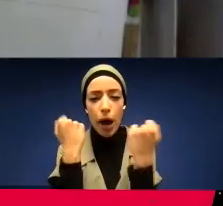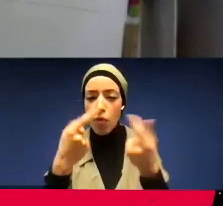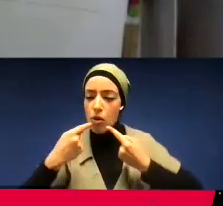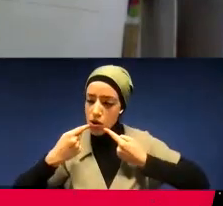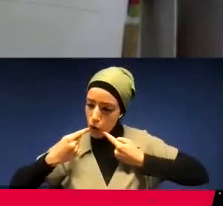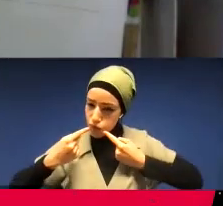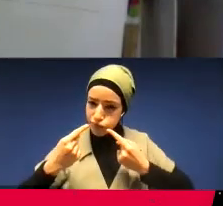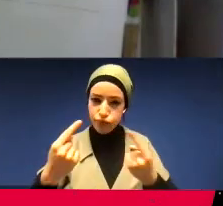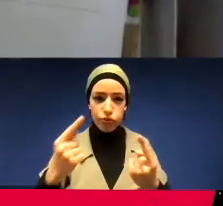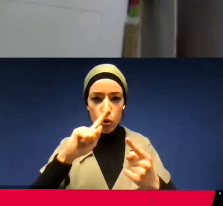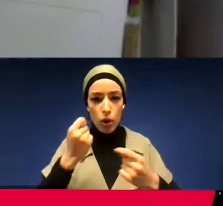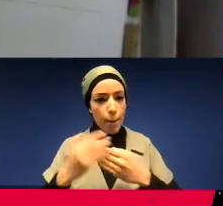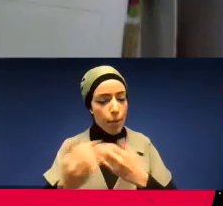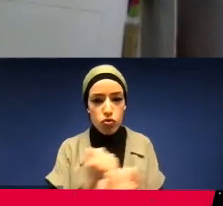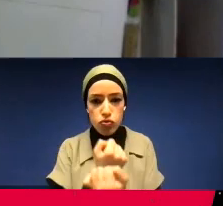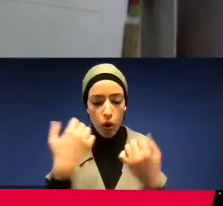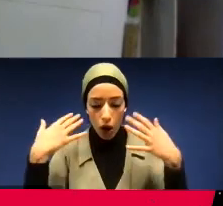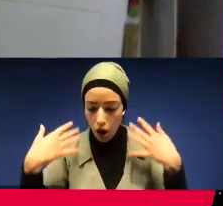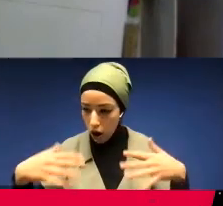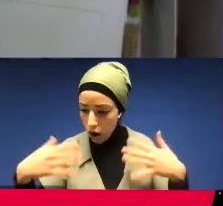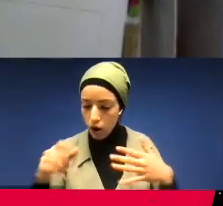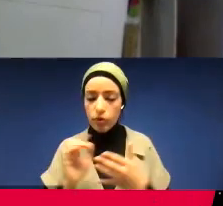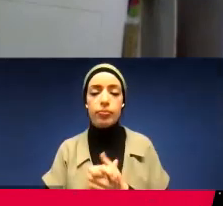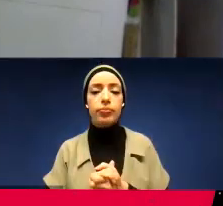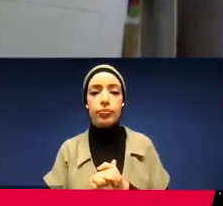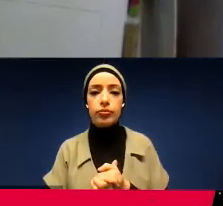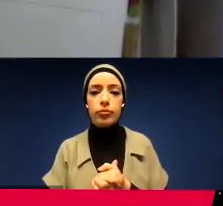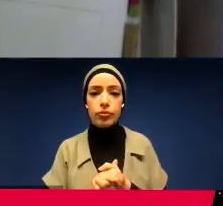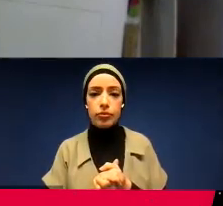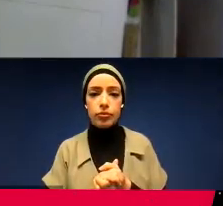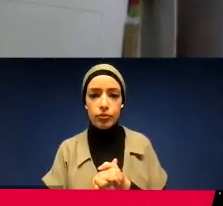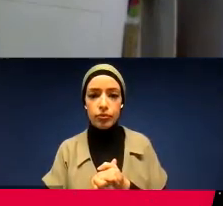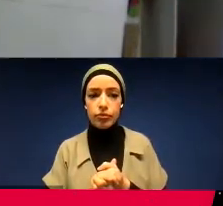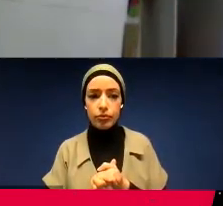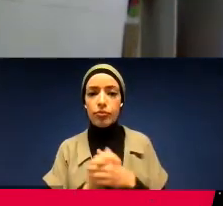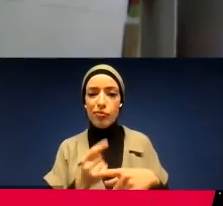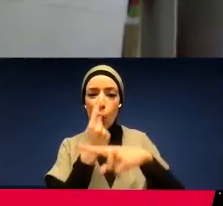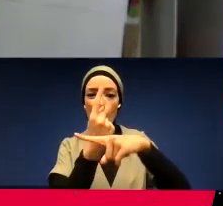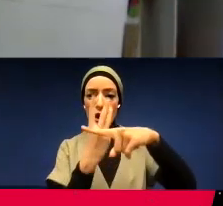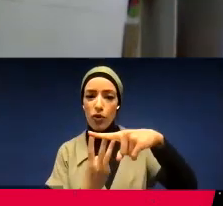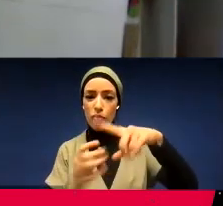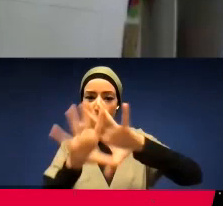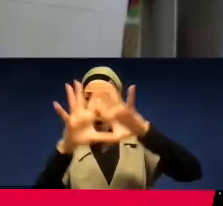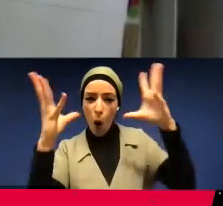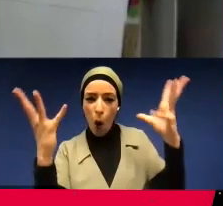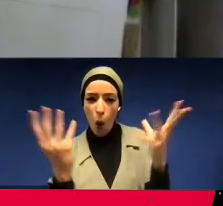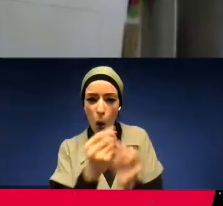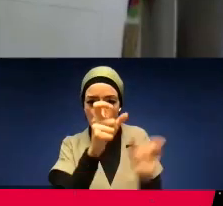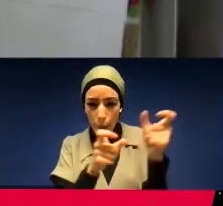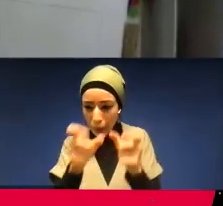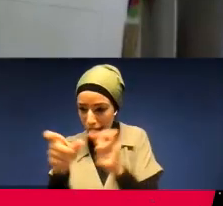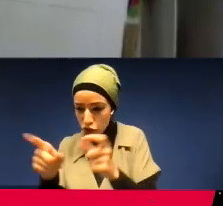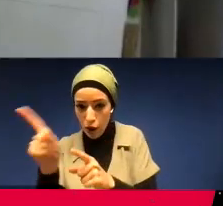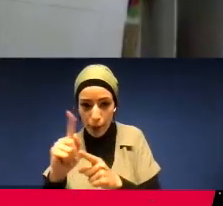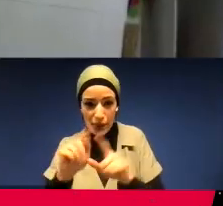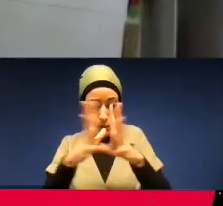to have, and I think in some cases, if you have your one third of your entire population is on the street, is a massive